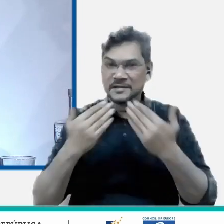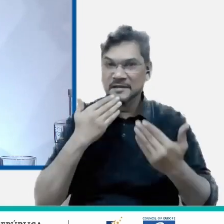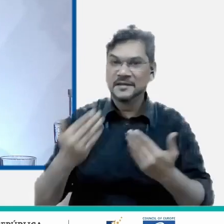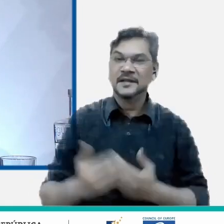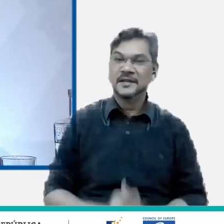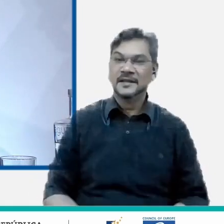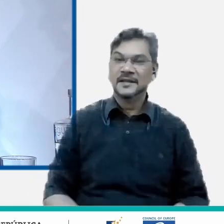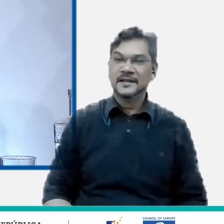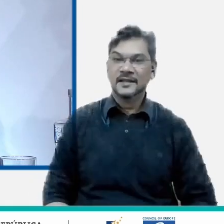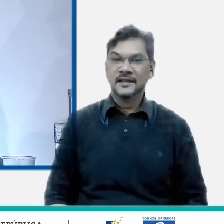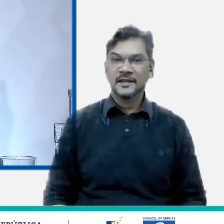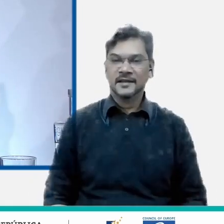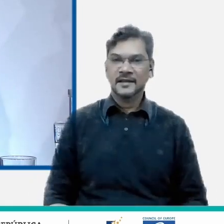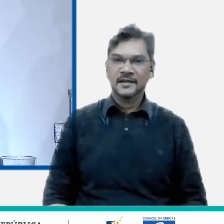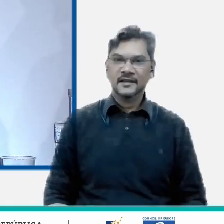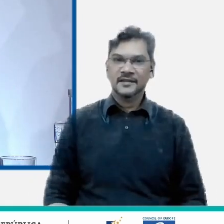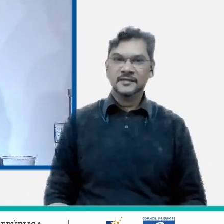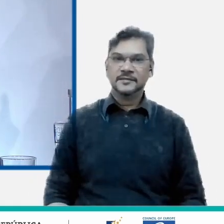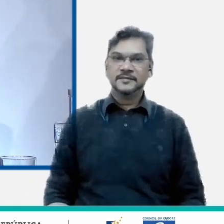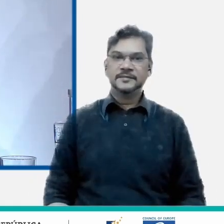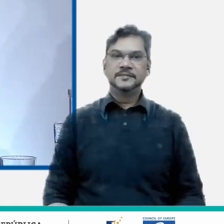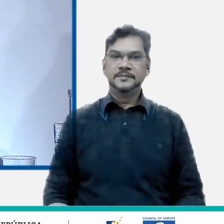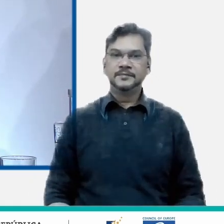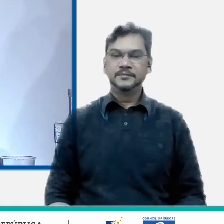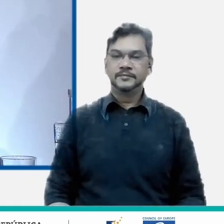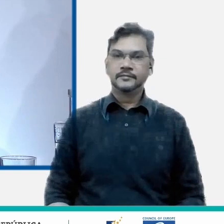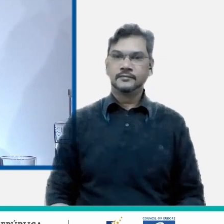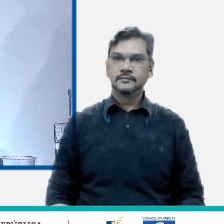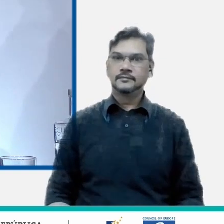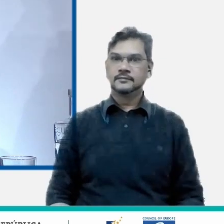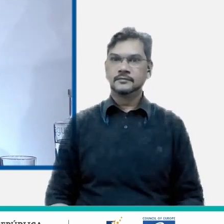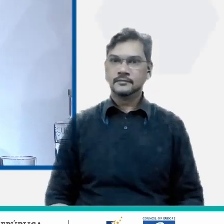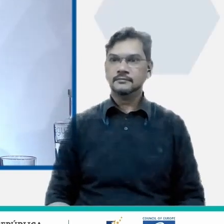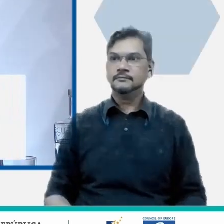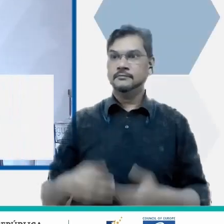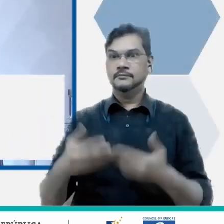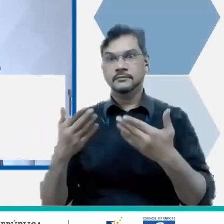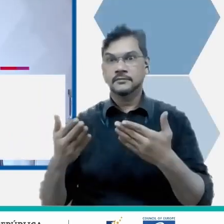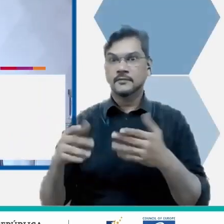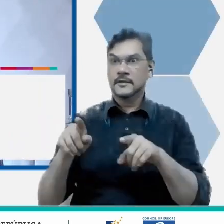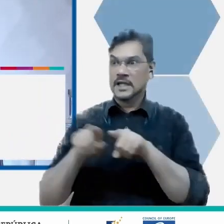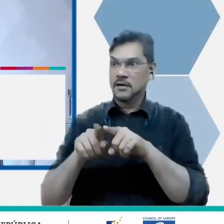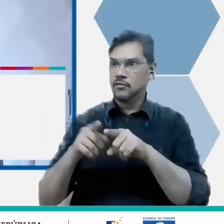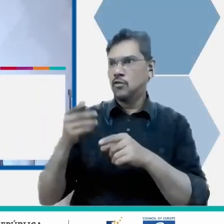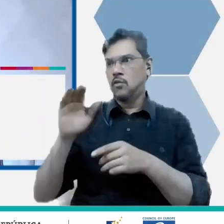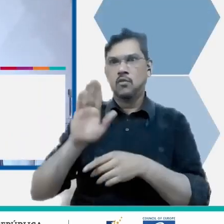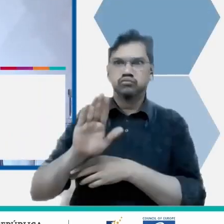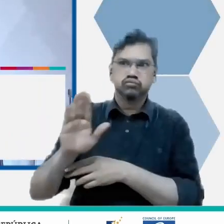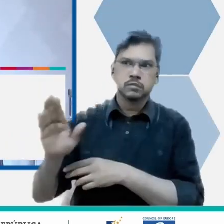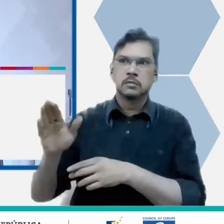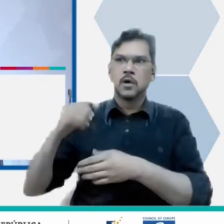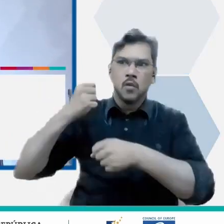the potential contribution of the roadmap to country-level efforts with particular focus on